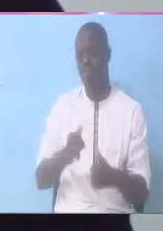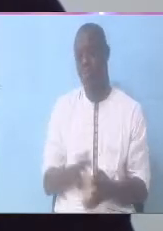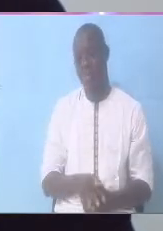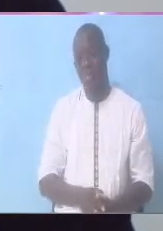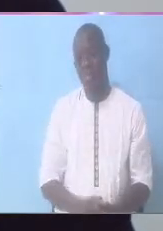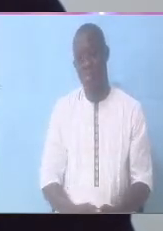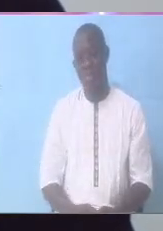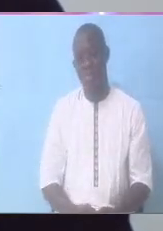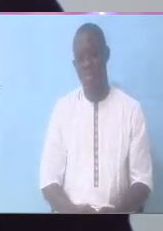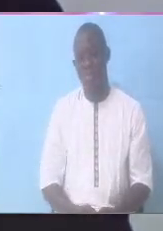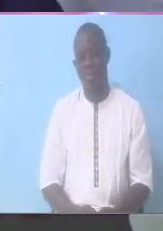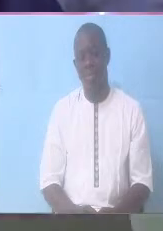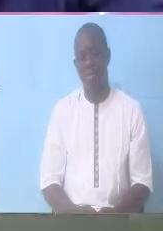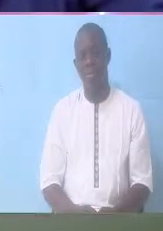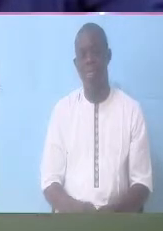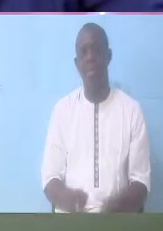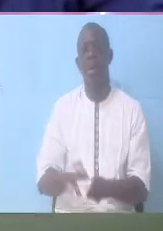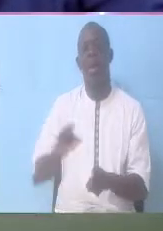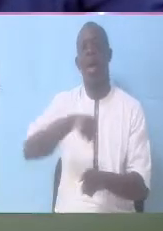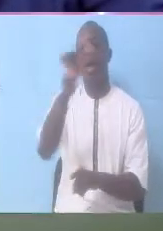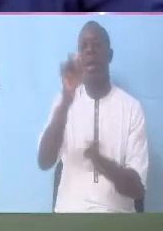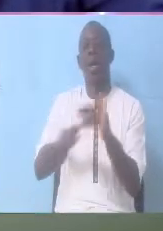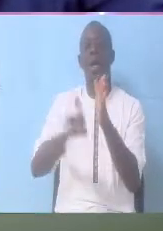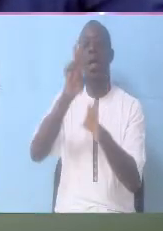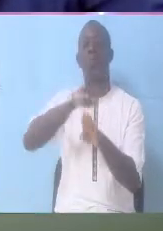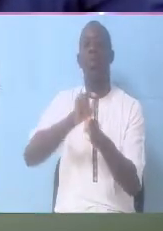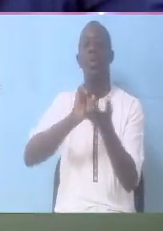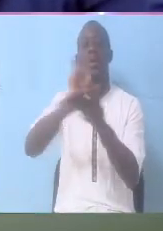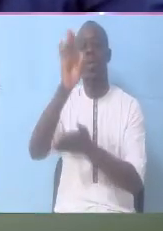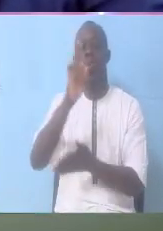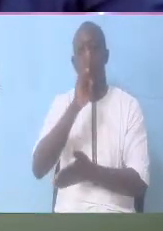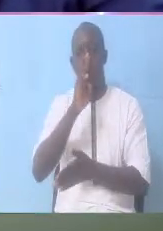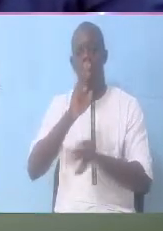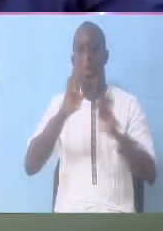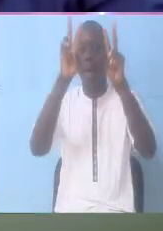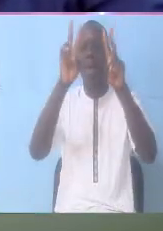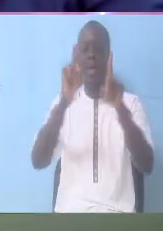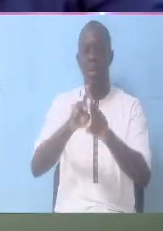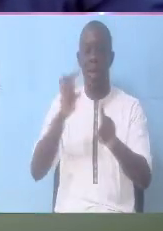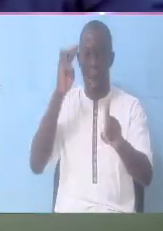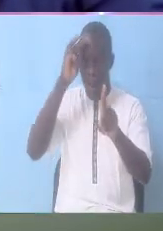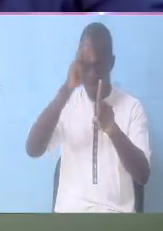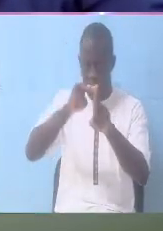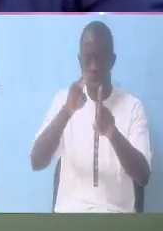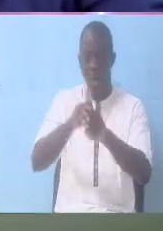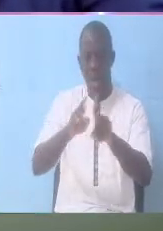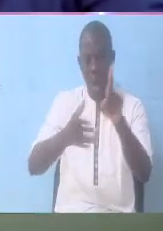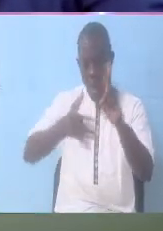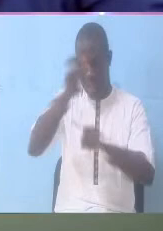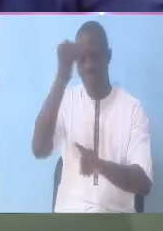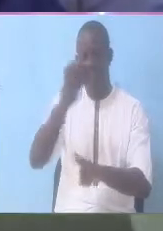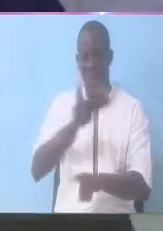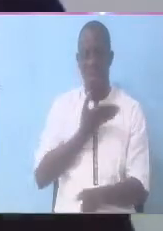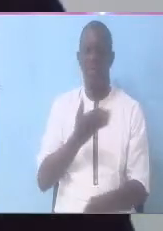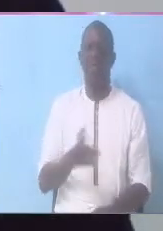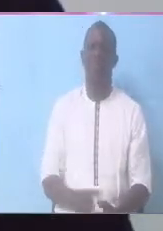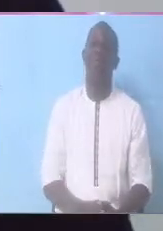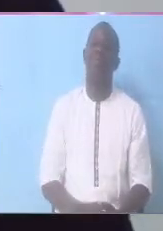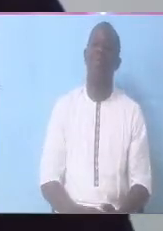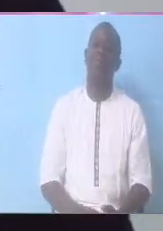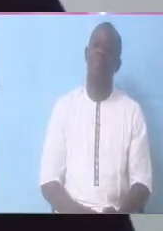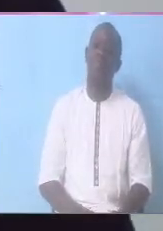ya long. And a report was sent to Yaya Jammeh that the mission was accomplished. Yes.